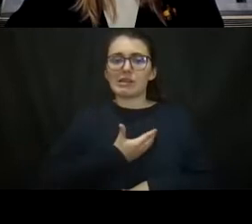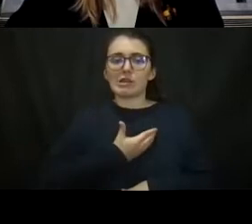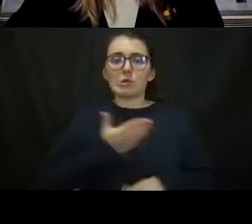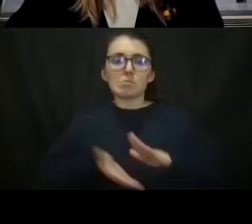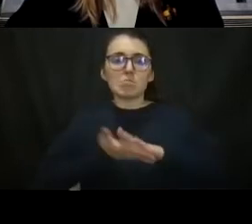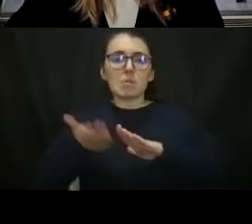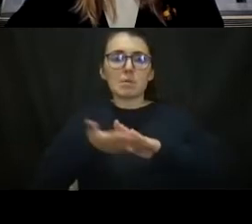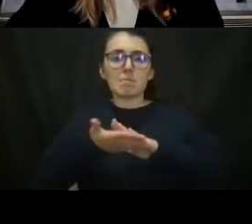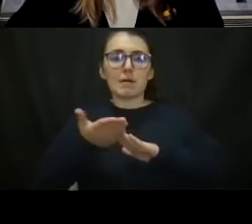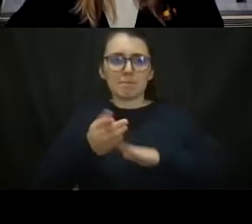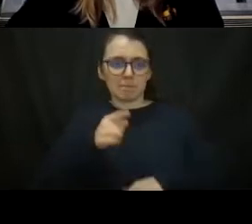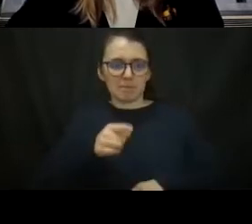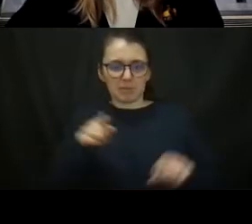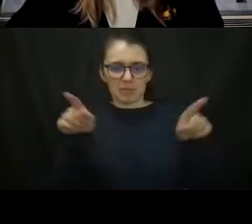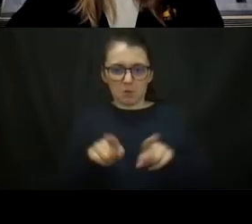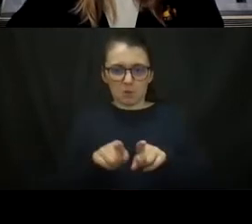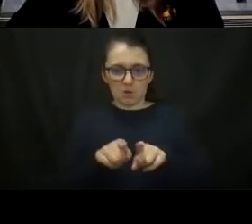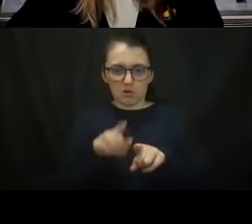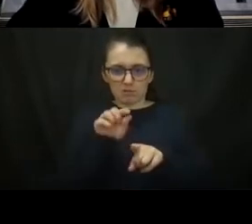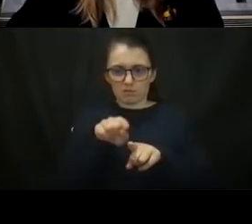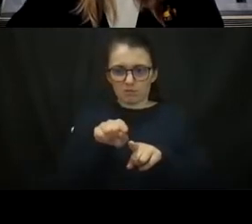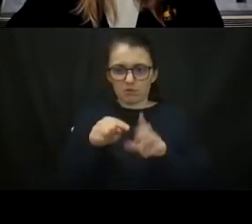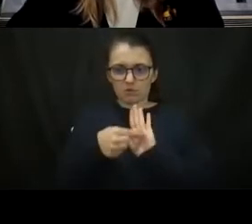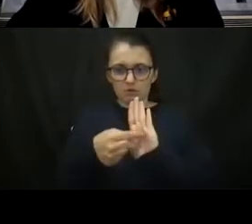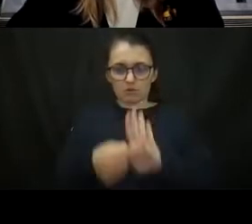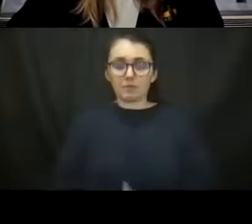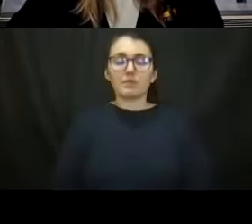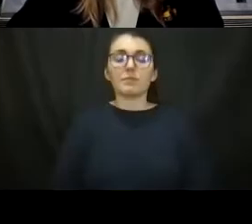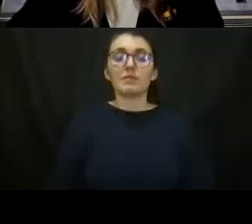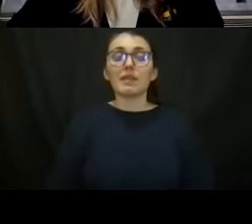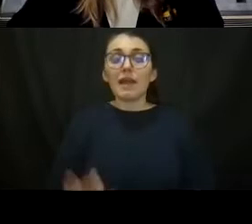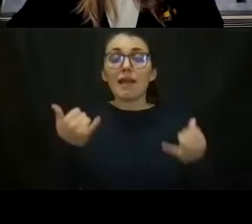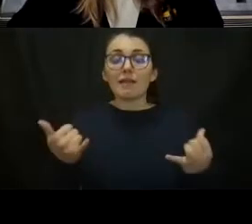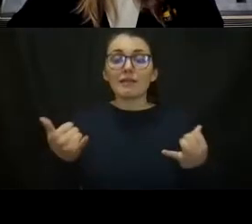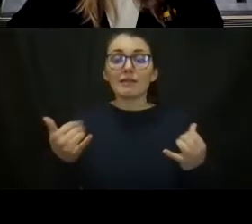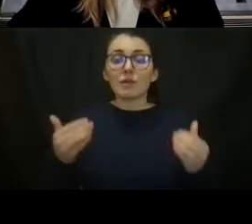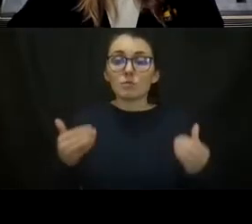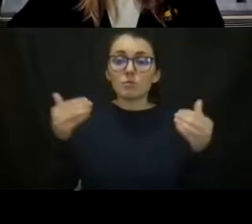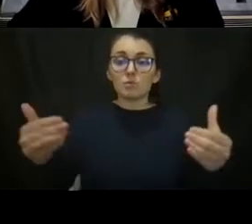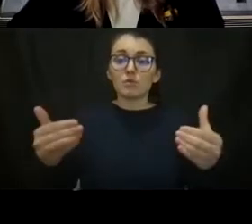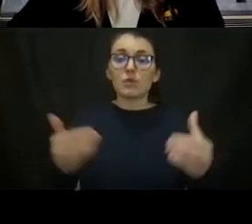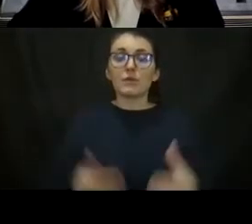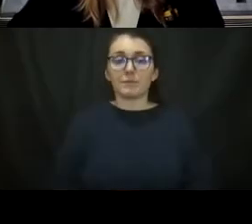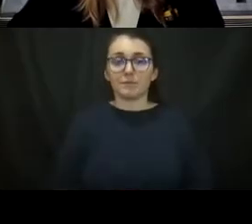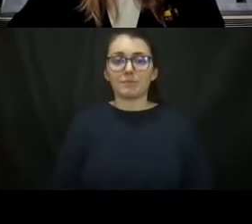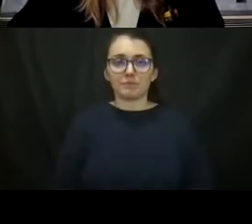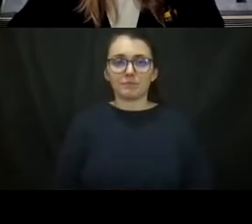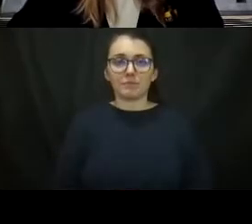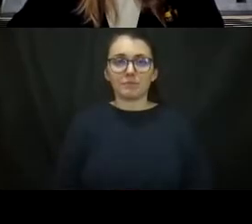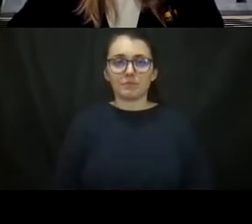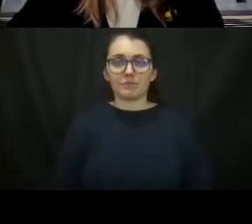All right. So now I'm going to move on to some other symbols of Oregon's history here that we see. So we're still kind of in the